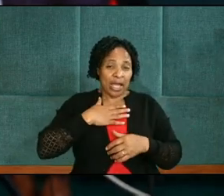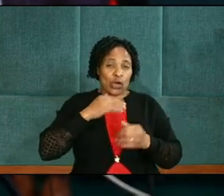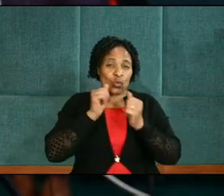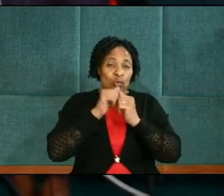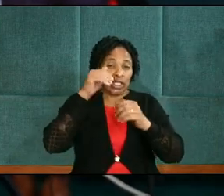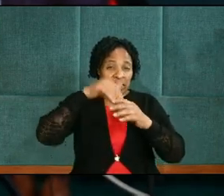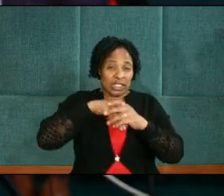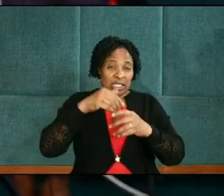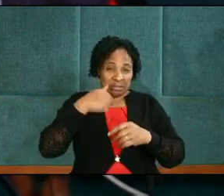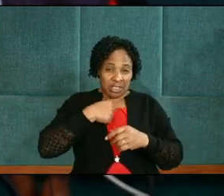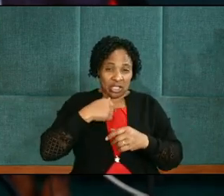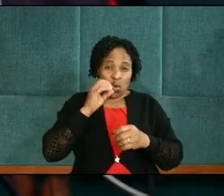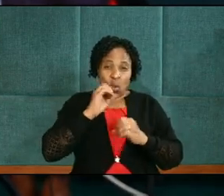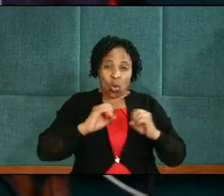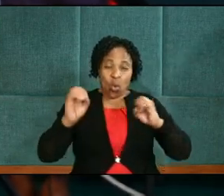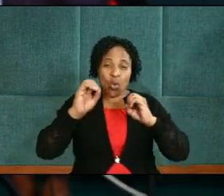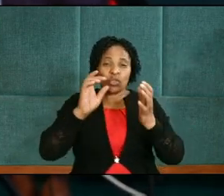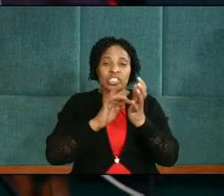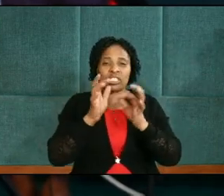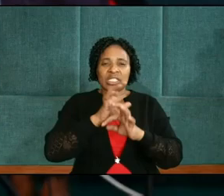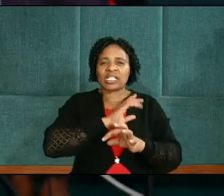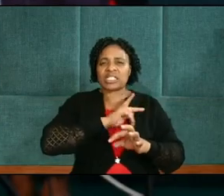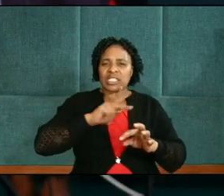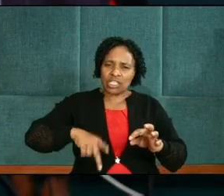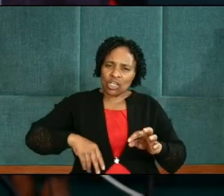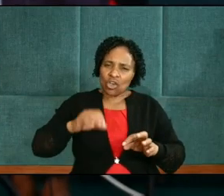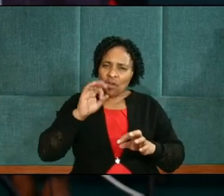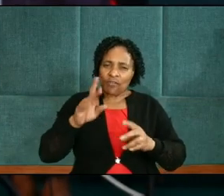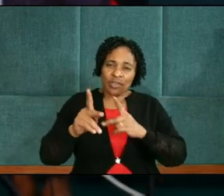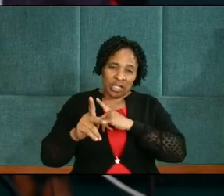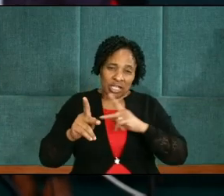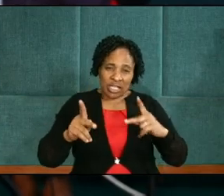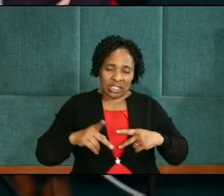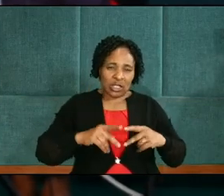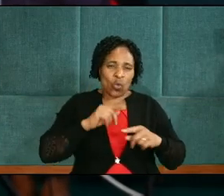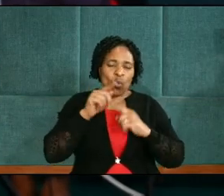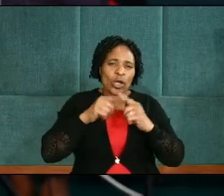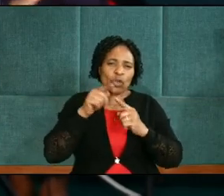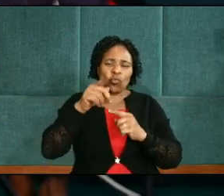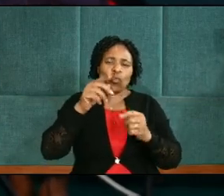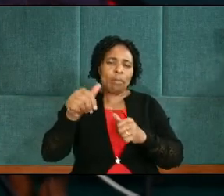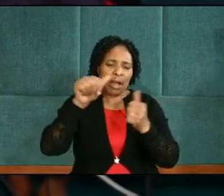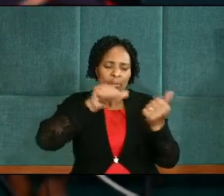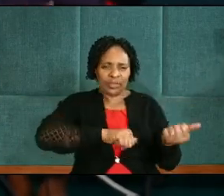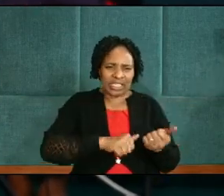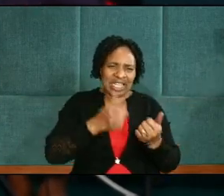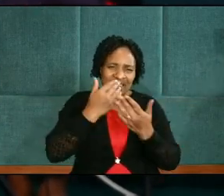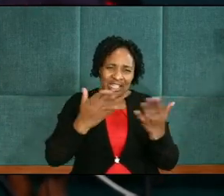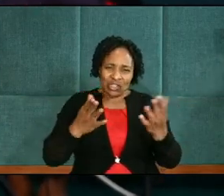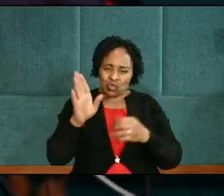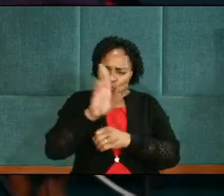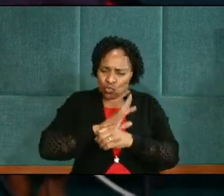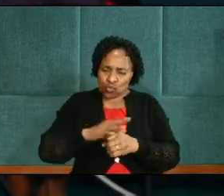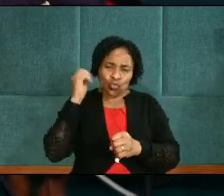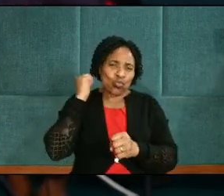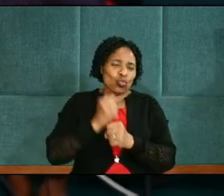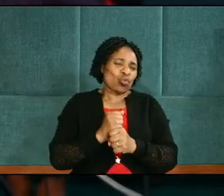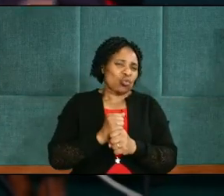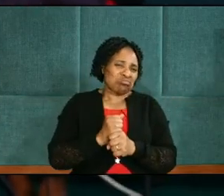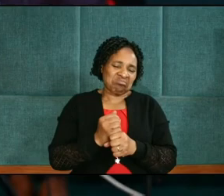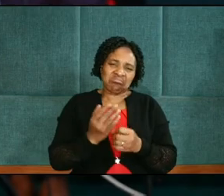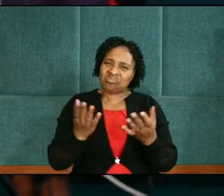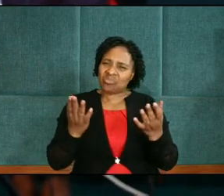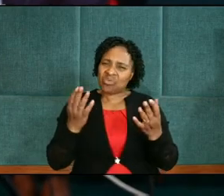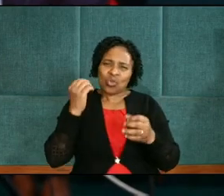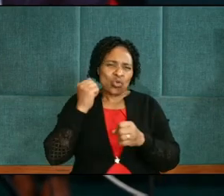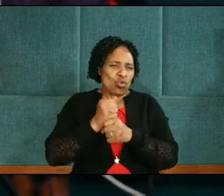O Jesus, King of Kings. When he takes residence in you, the things you used to do, you do them